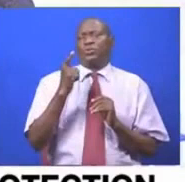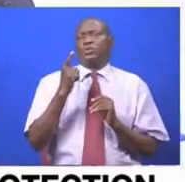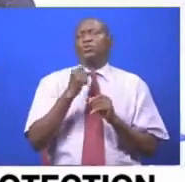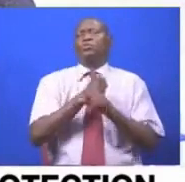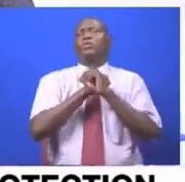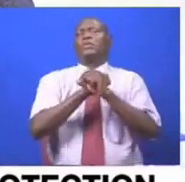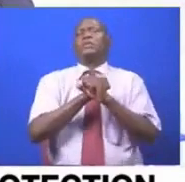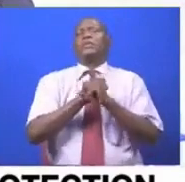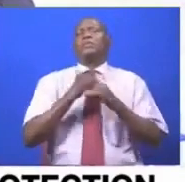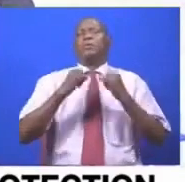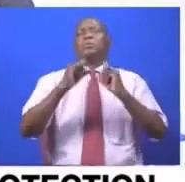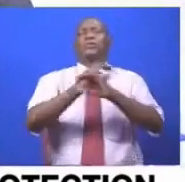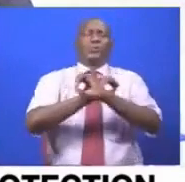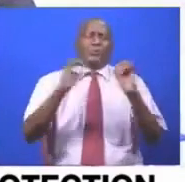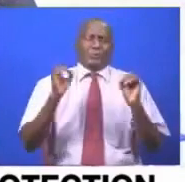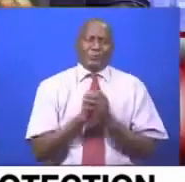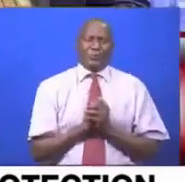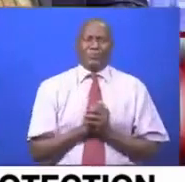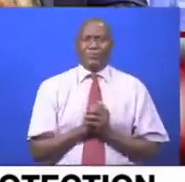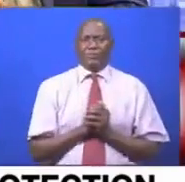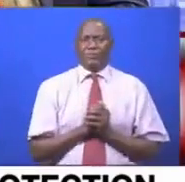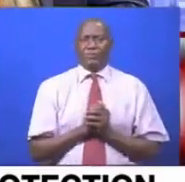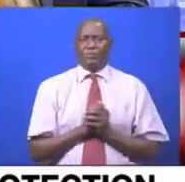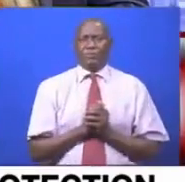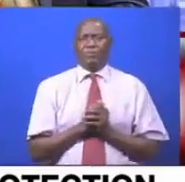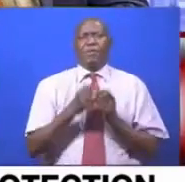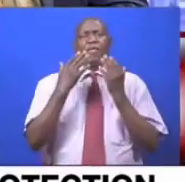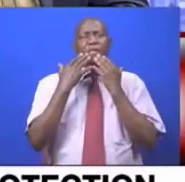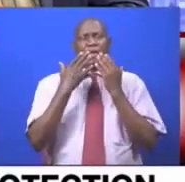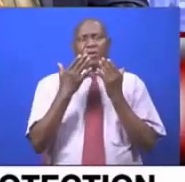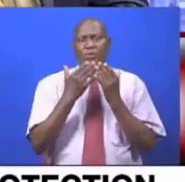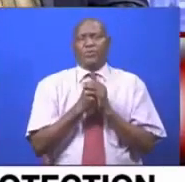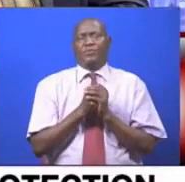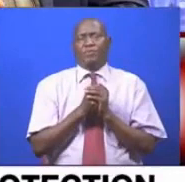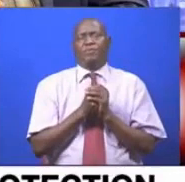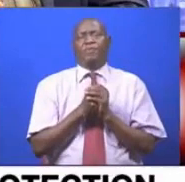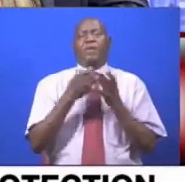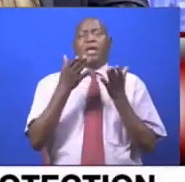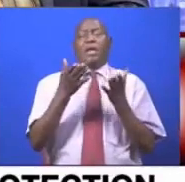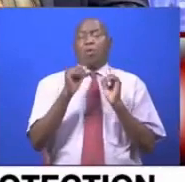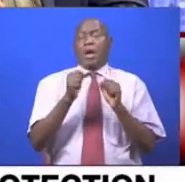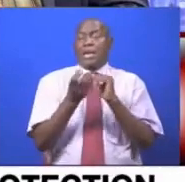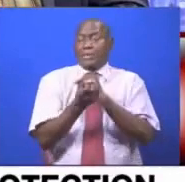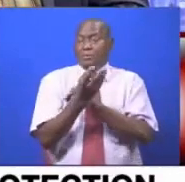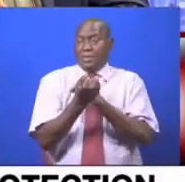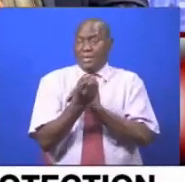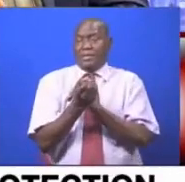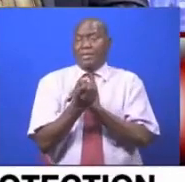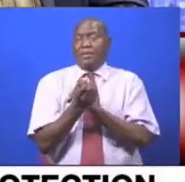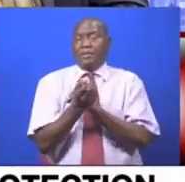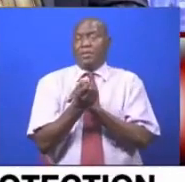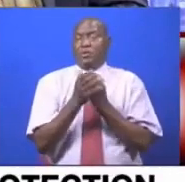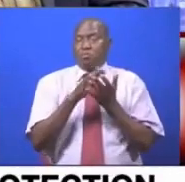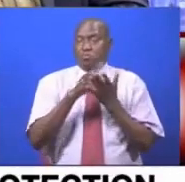Act are not put in force. Thank you for that. Now, George, if we could also paint a picture for our viewers on what